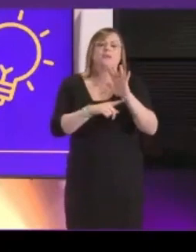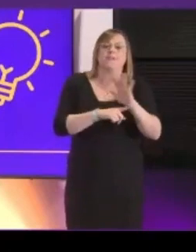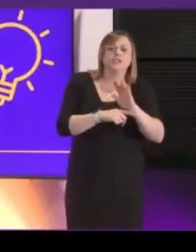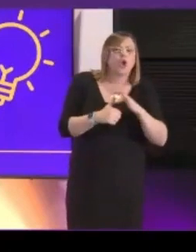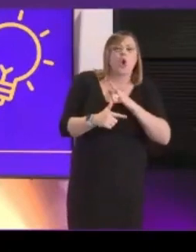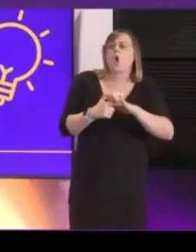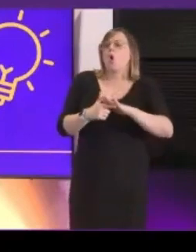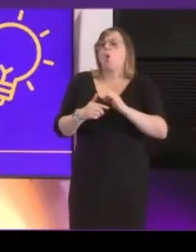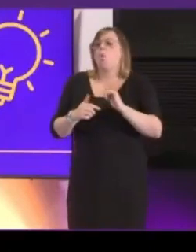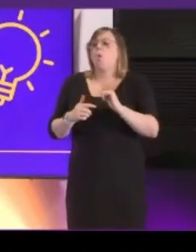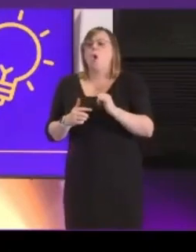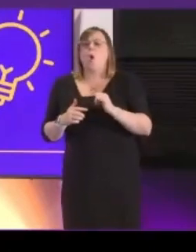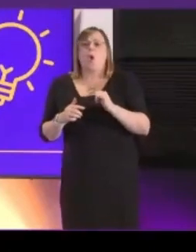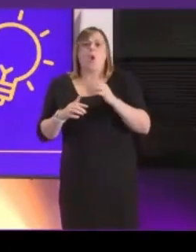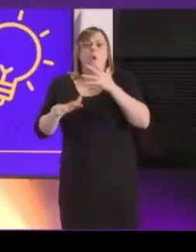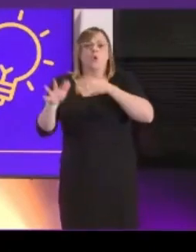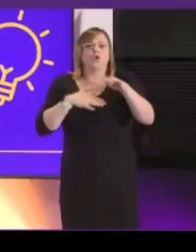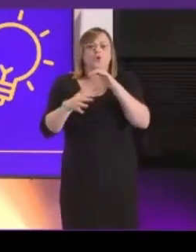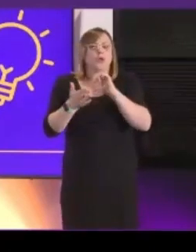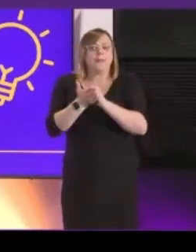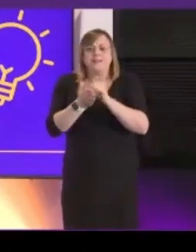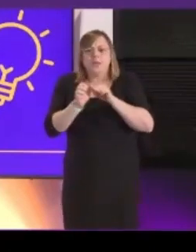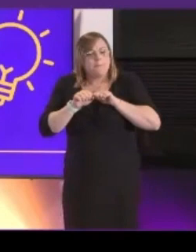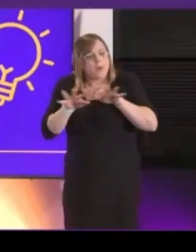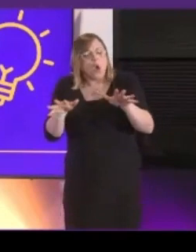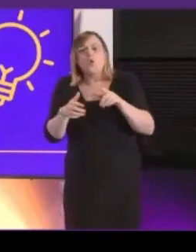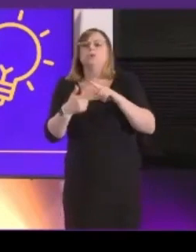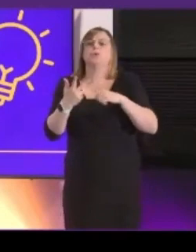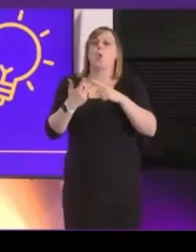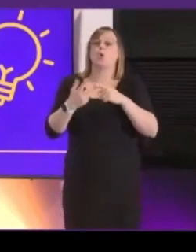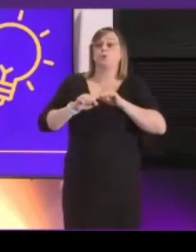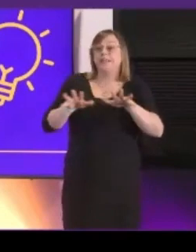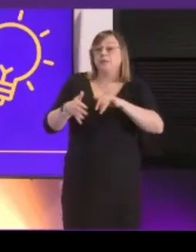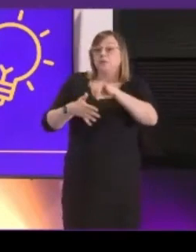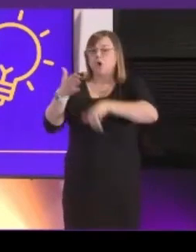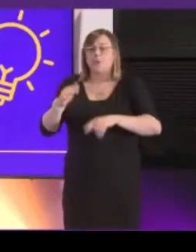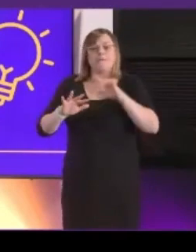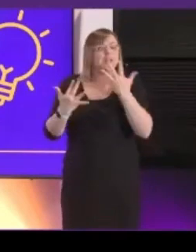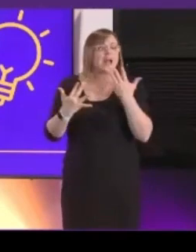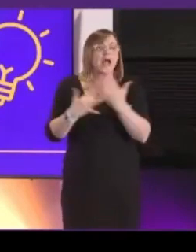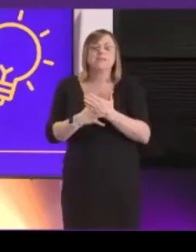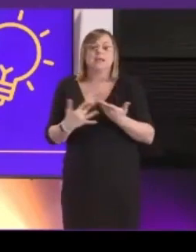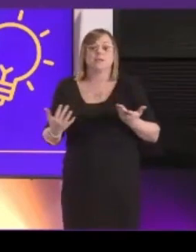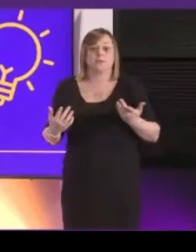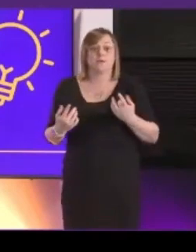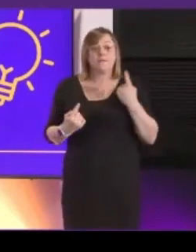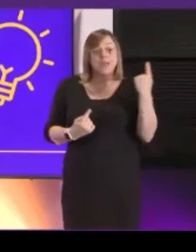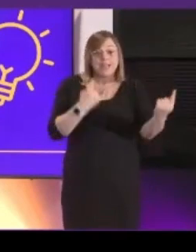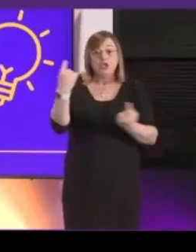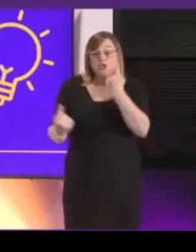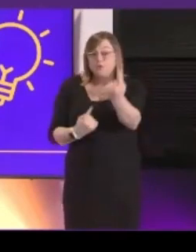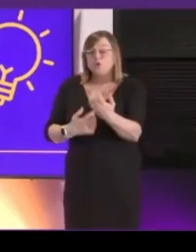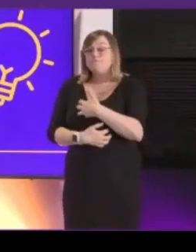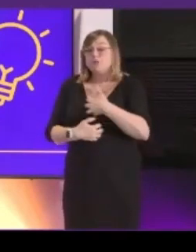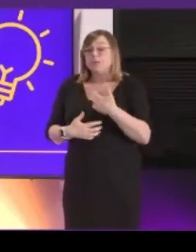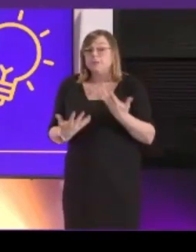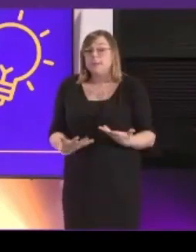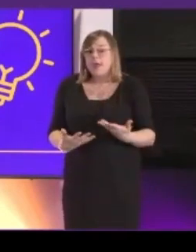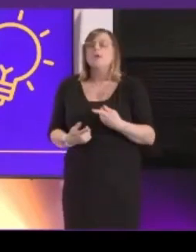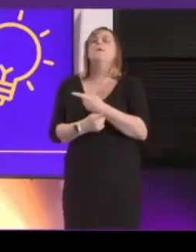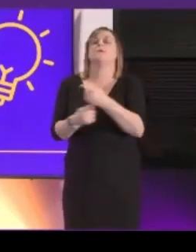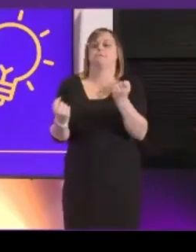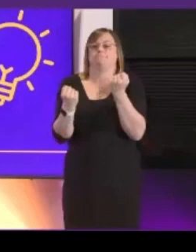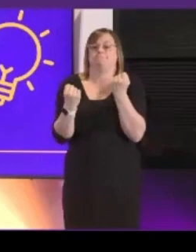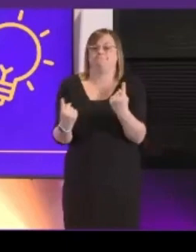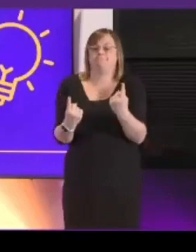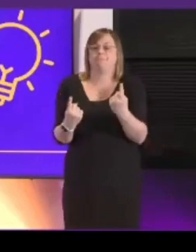it's a social media post, or you send out a document, it's not accessible. For each of you who are frustrated today, now you